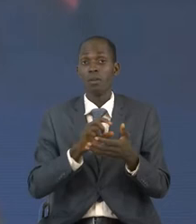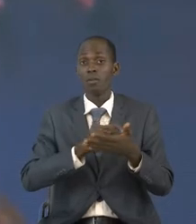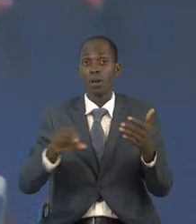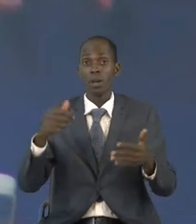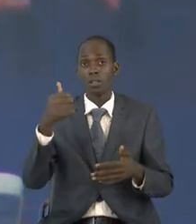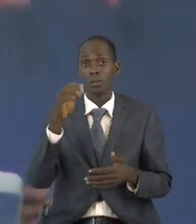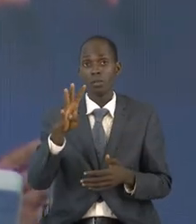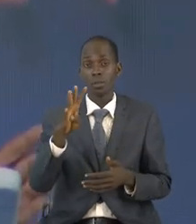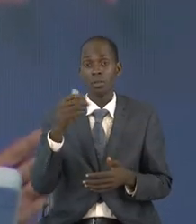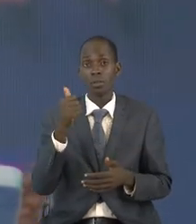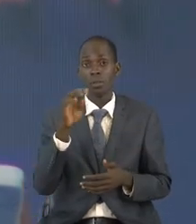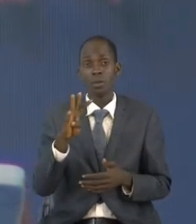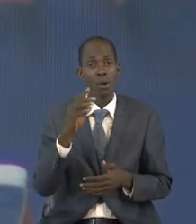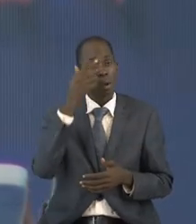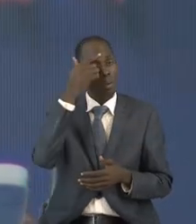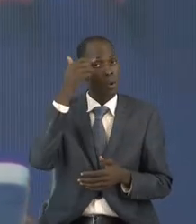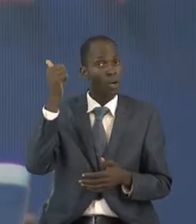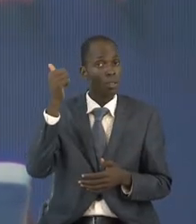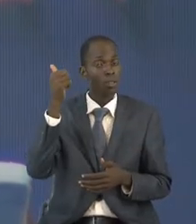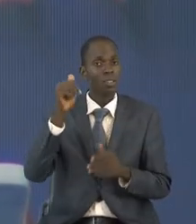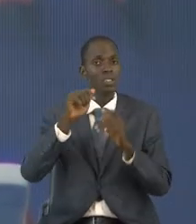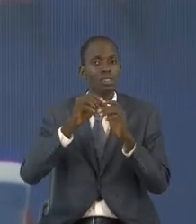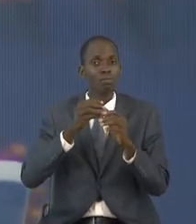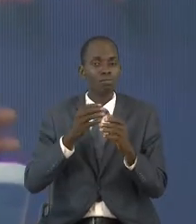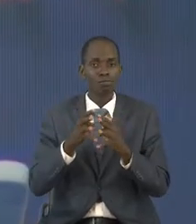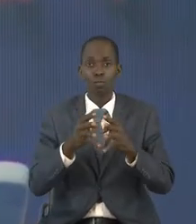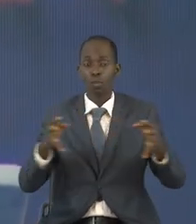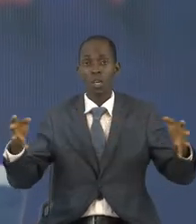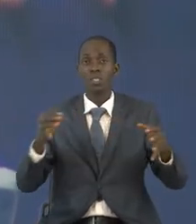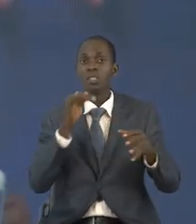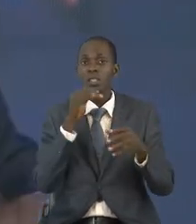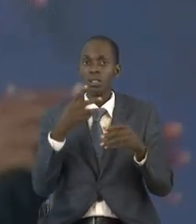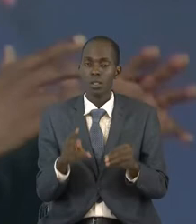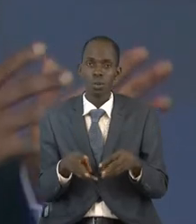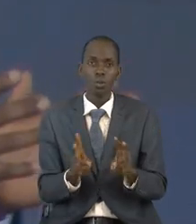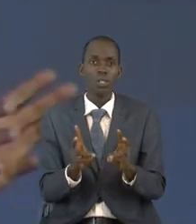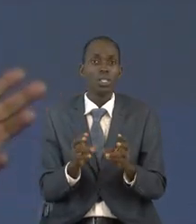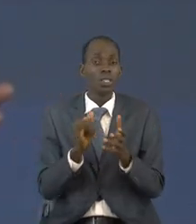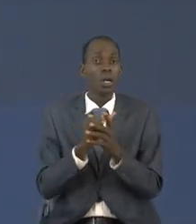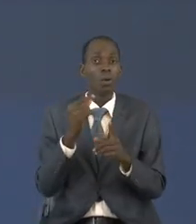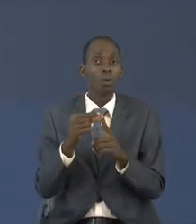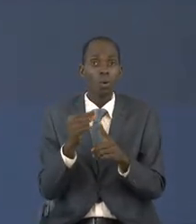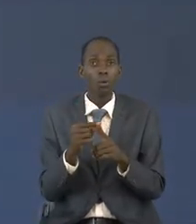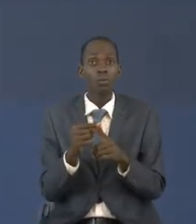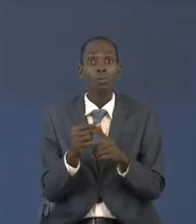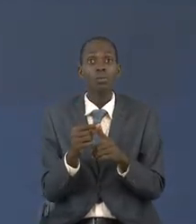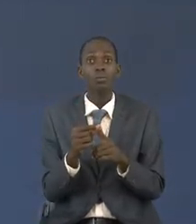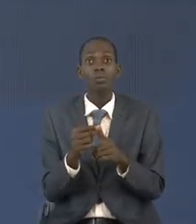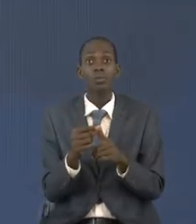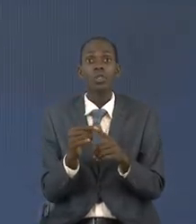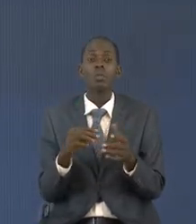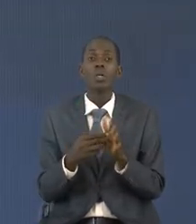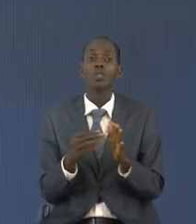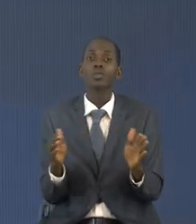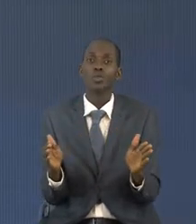Verse 14, because straight is the gate. That was straight there means small. It will